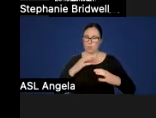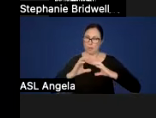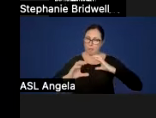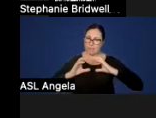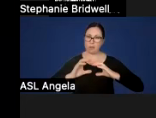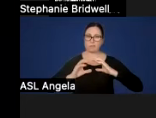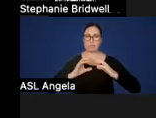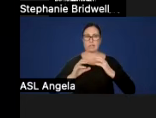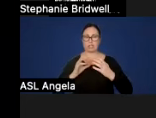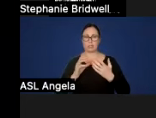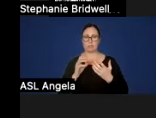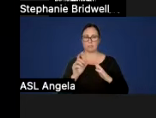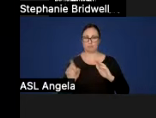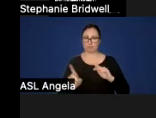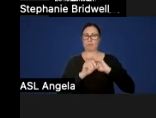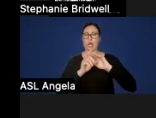questions, like look at the